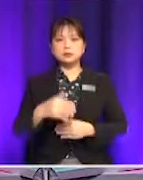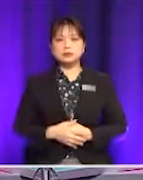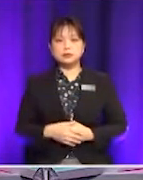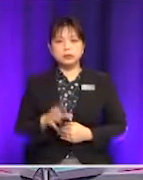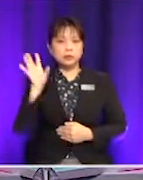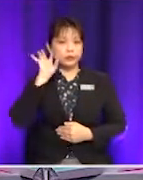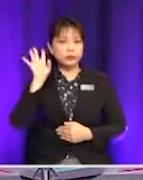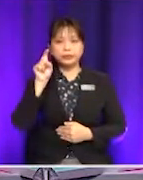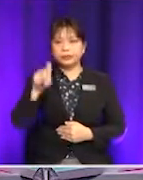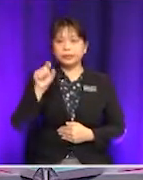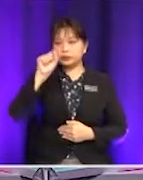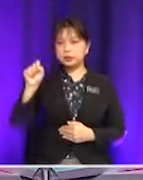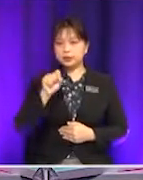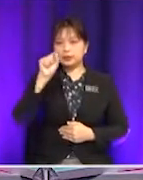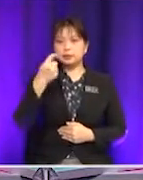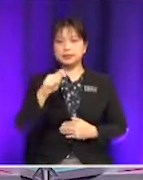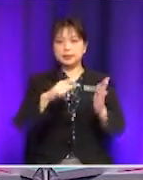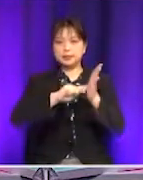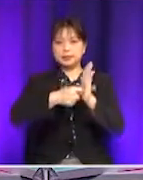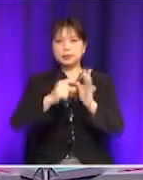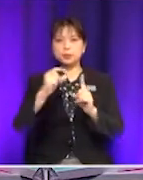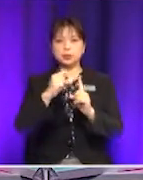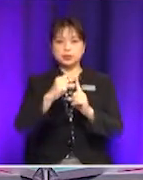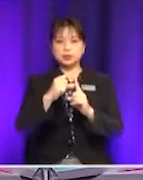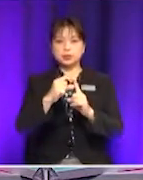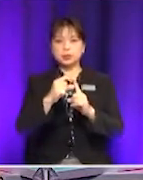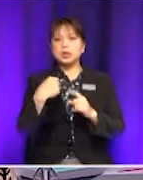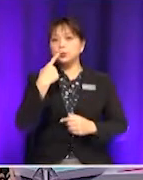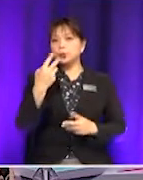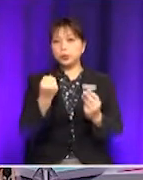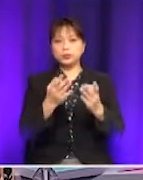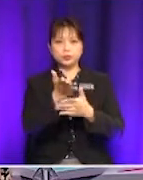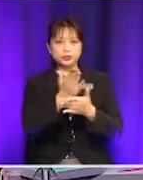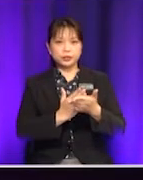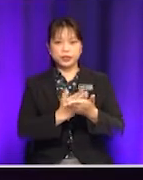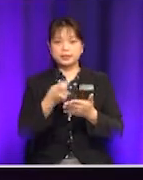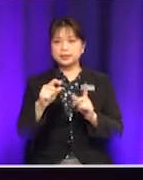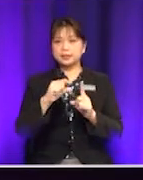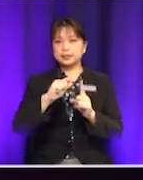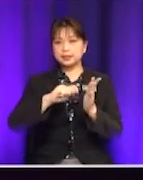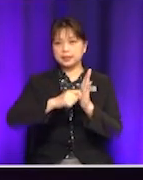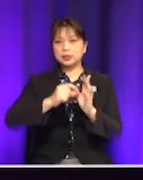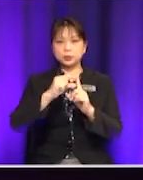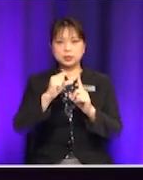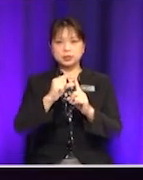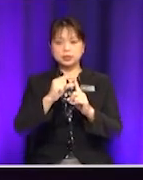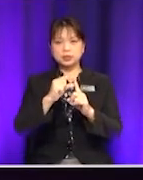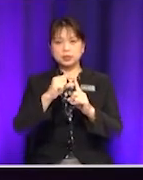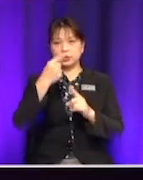keywords. Okay, guys, anyone in the house would like to share the keywords for the first question? Anyone?